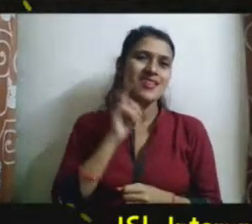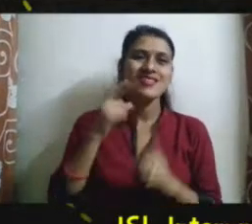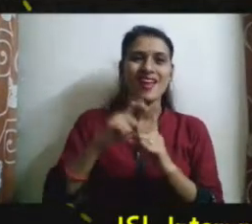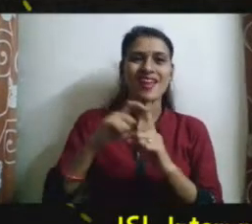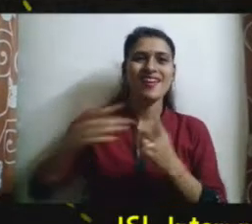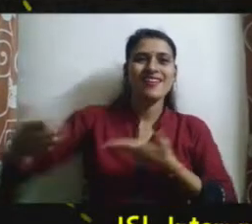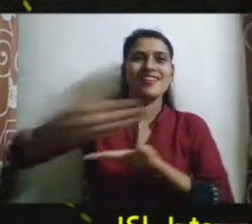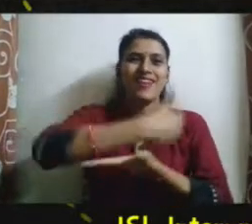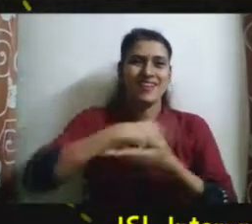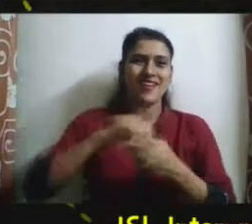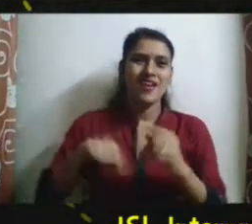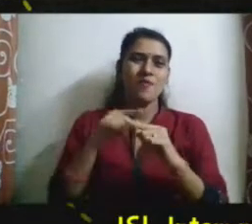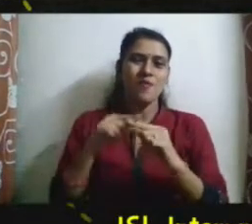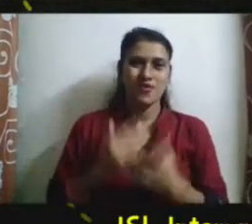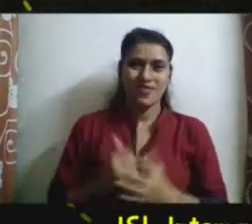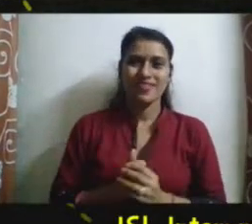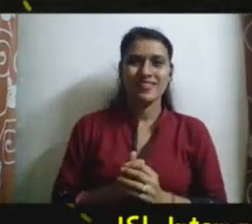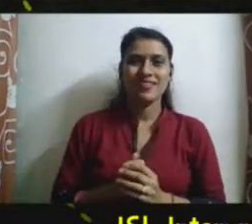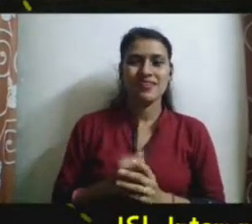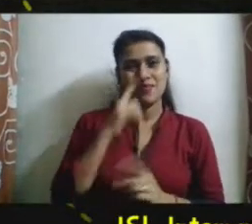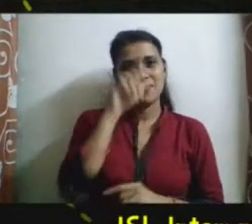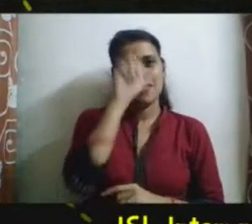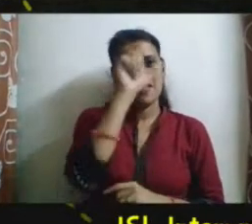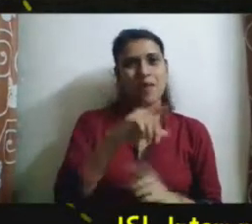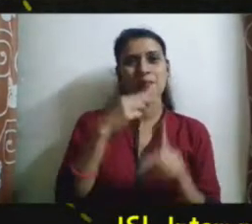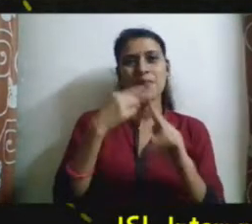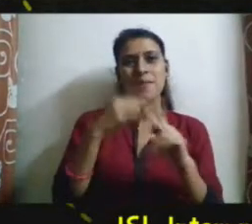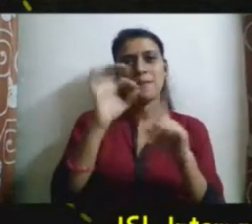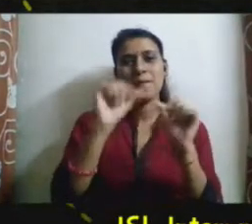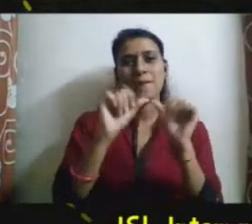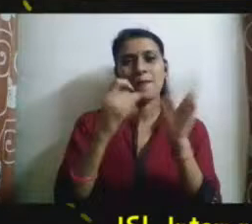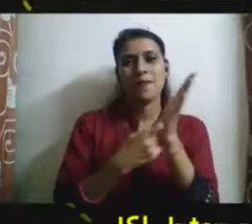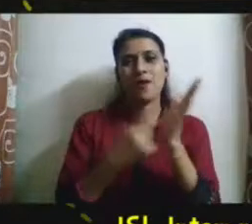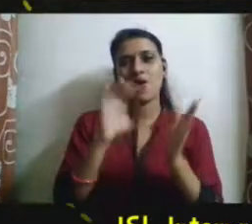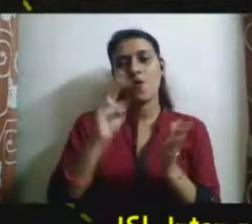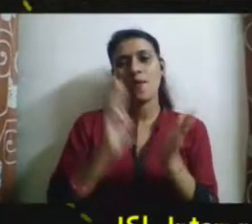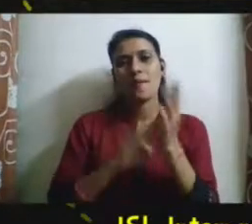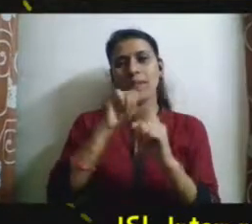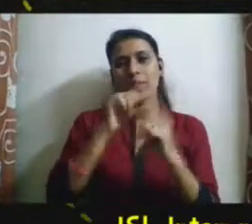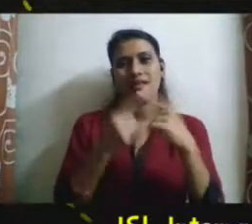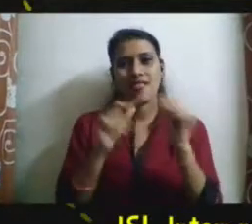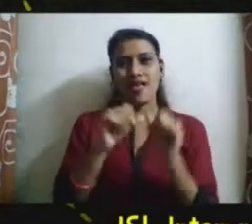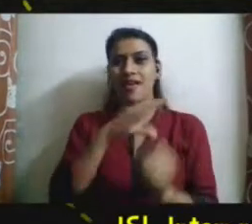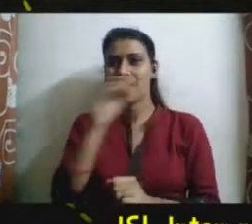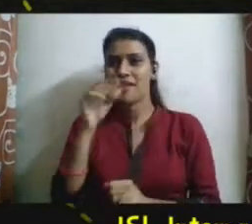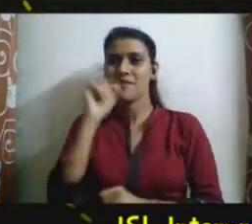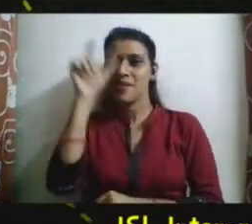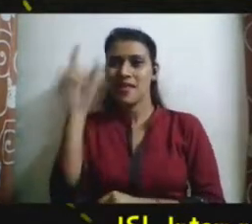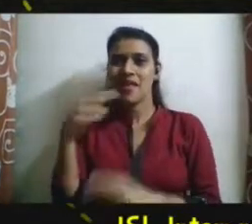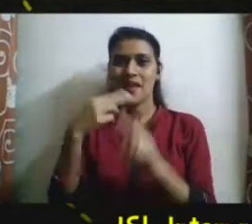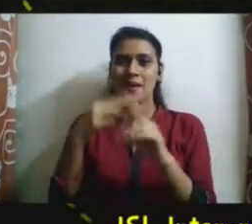I'm Paromita. My colleague Manak is here. Hi, I'm Manak.